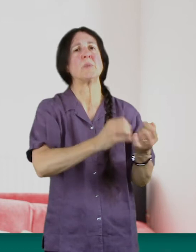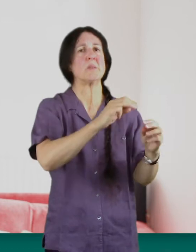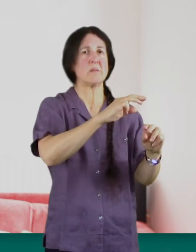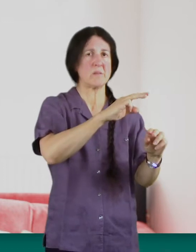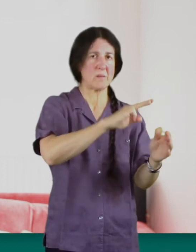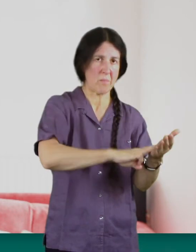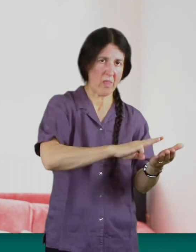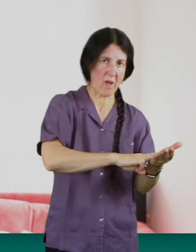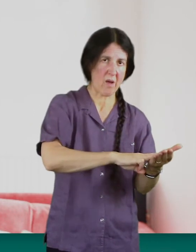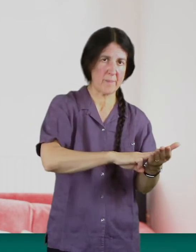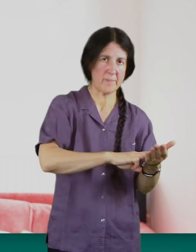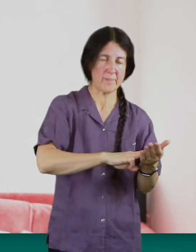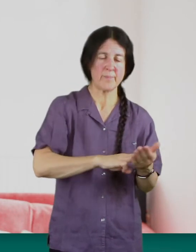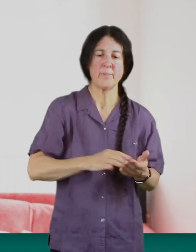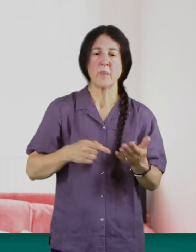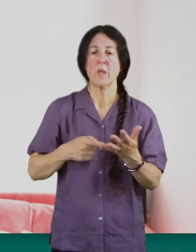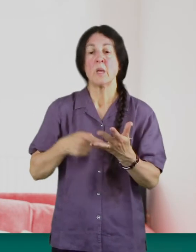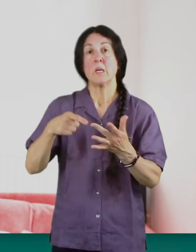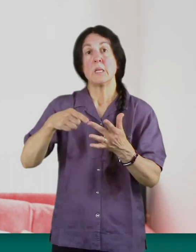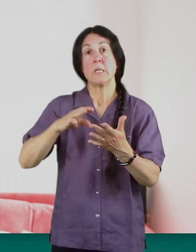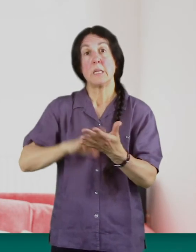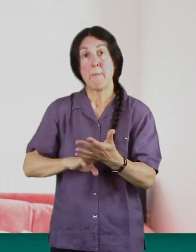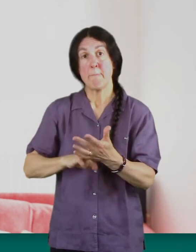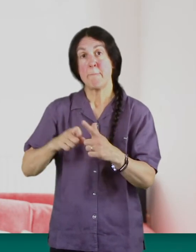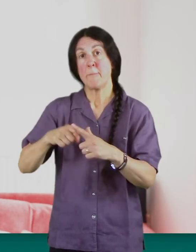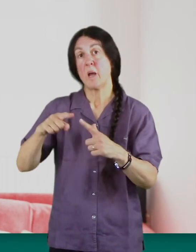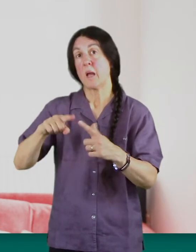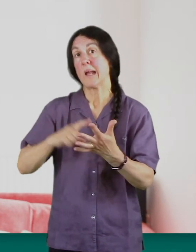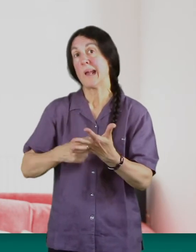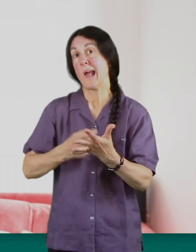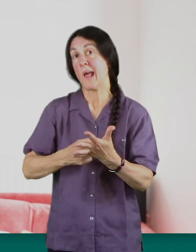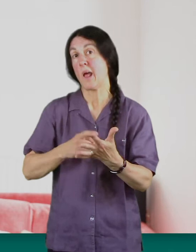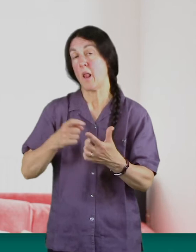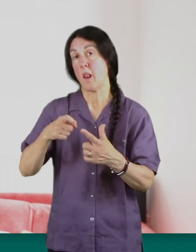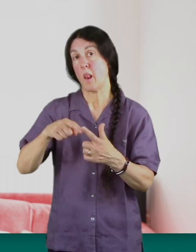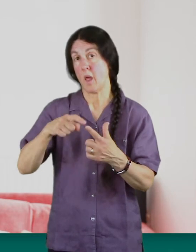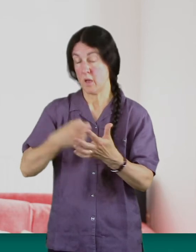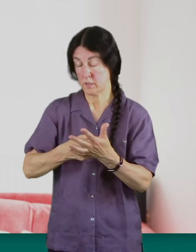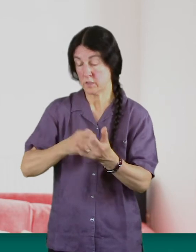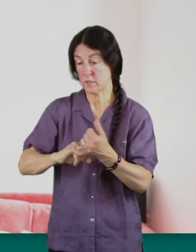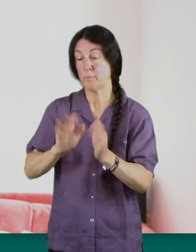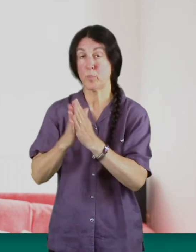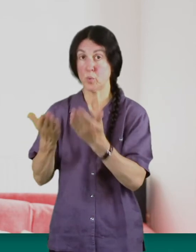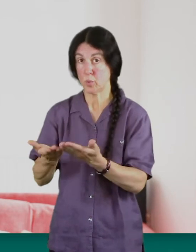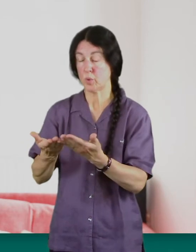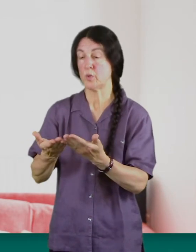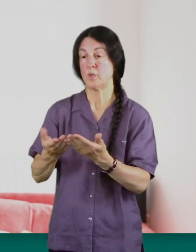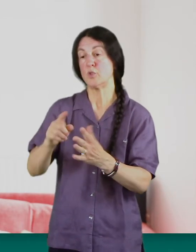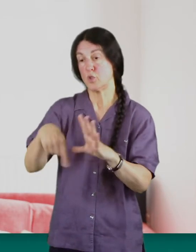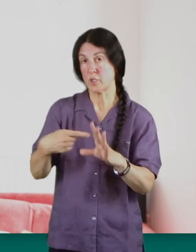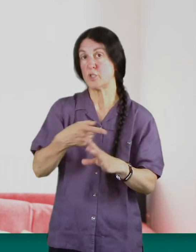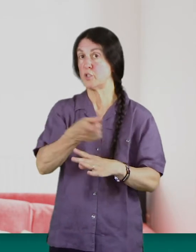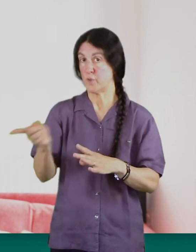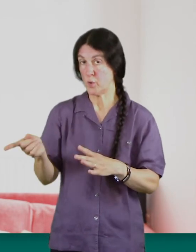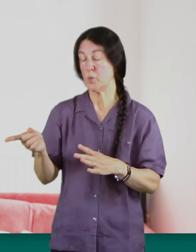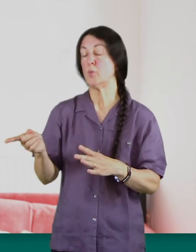about God using Samson despite his difficulties. And I see what